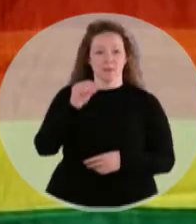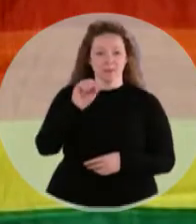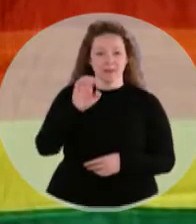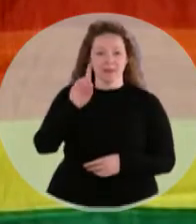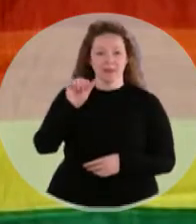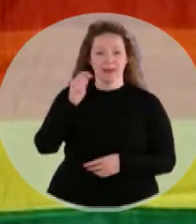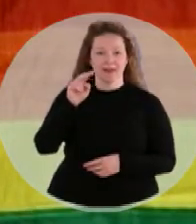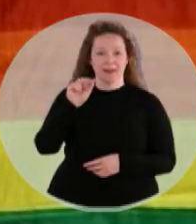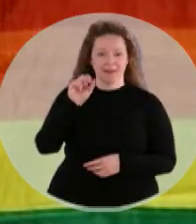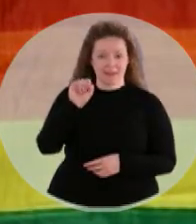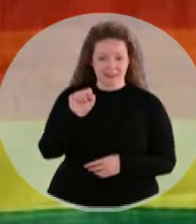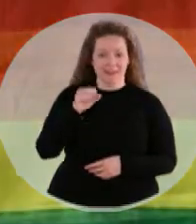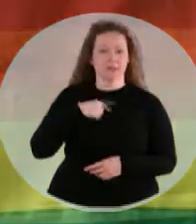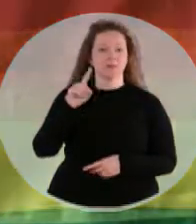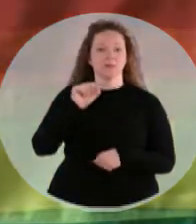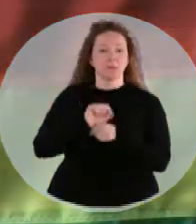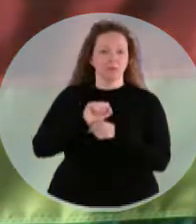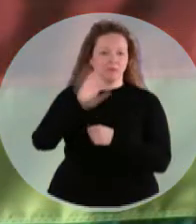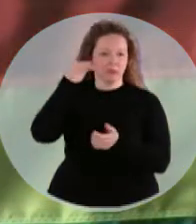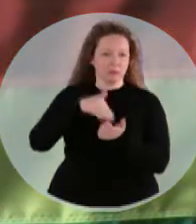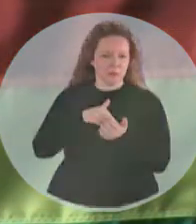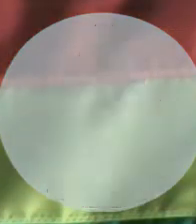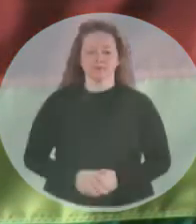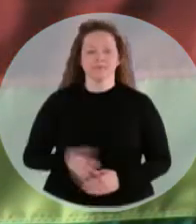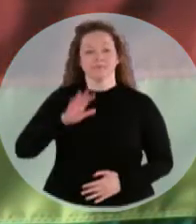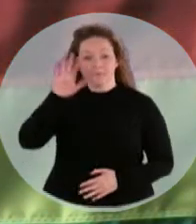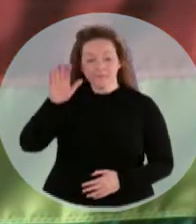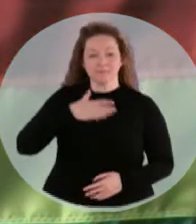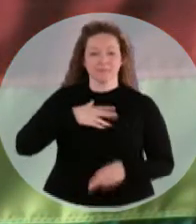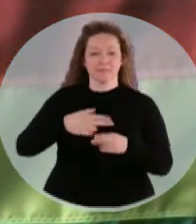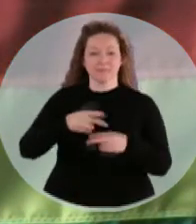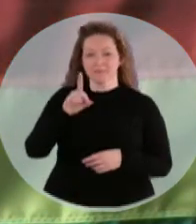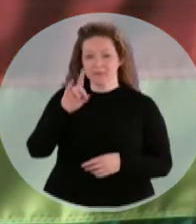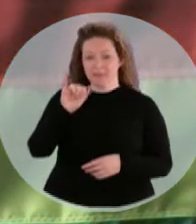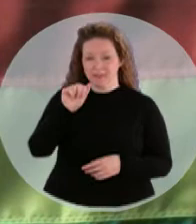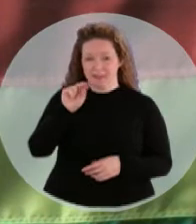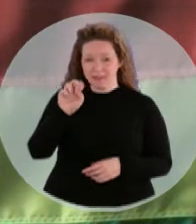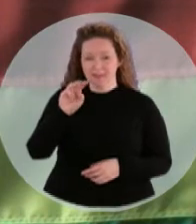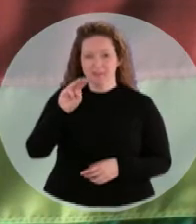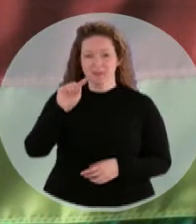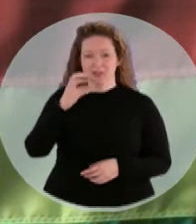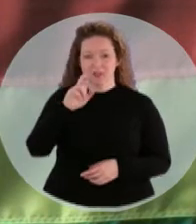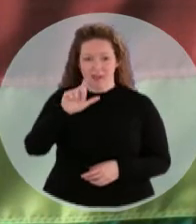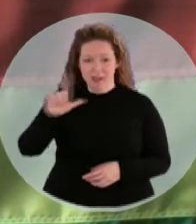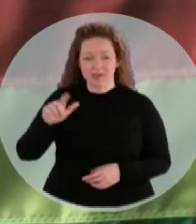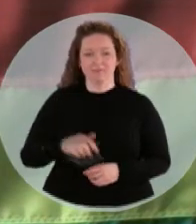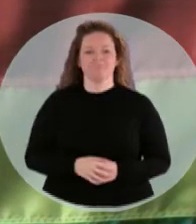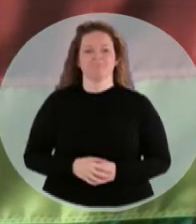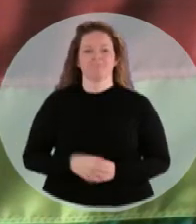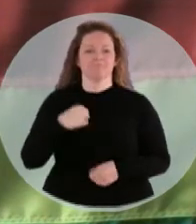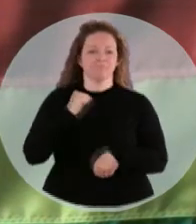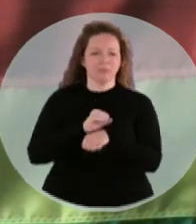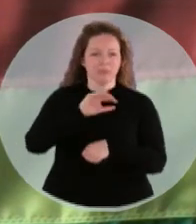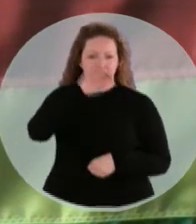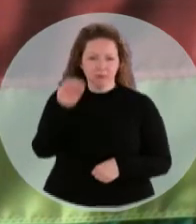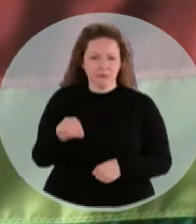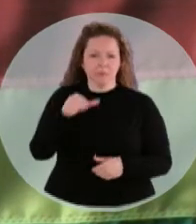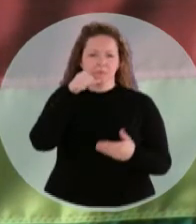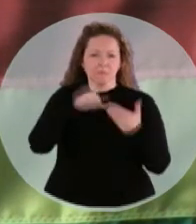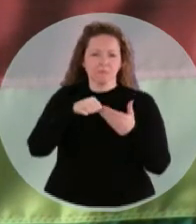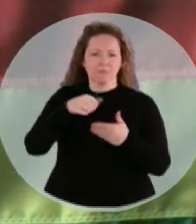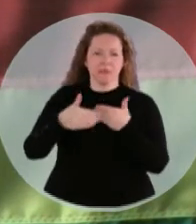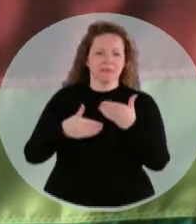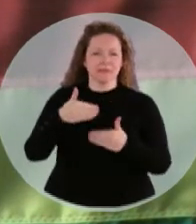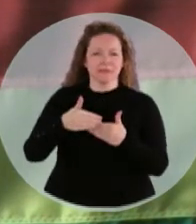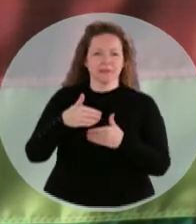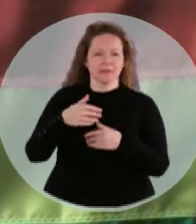Deschenets. Je travaille à Montréal. Hi, my name's Diane Mitchell. I work at the Ottawa Mail Processing